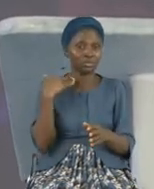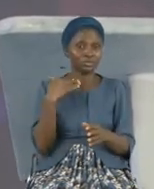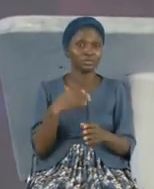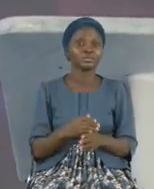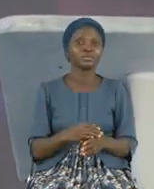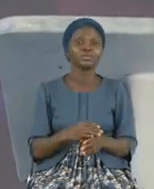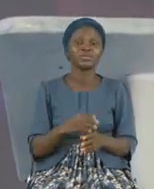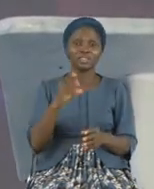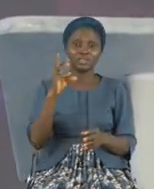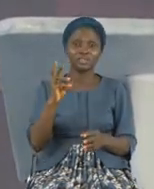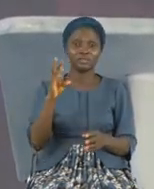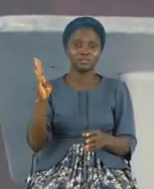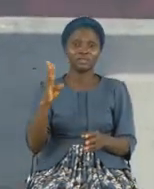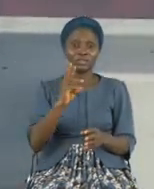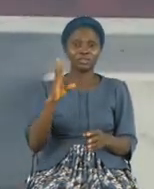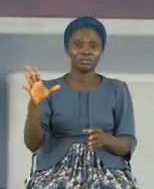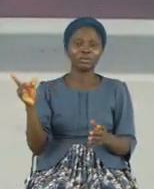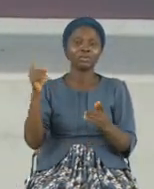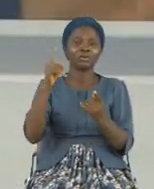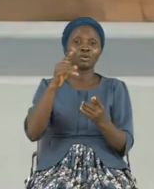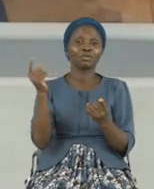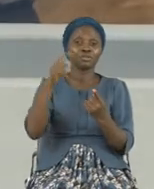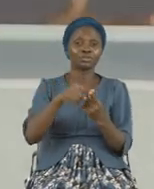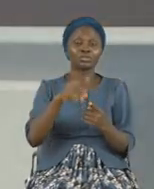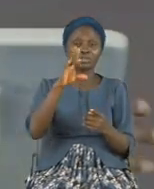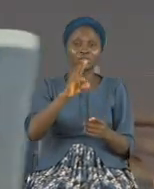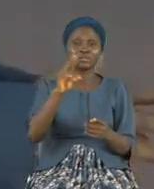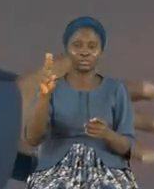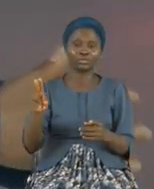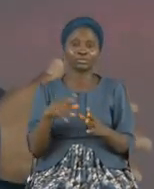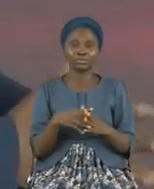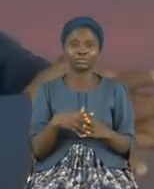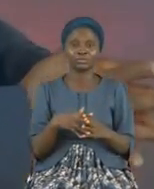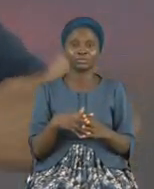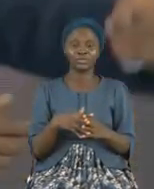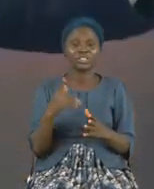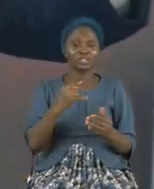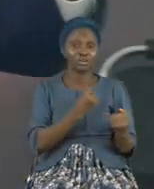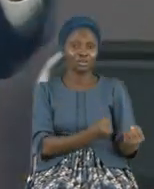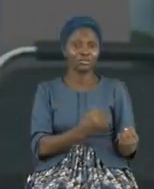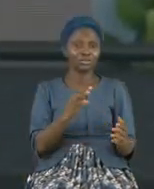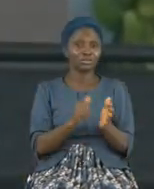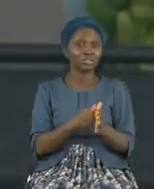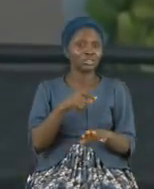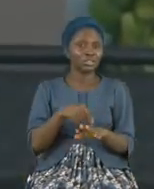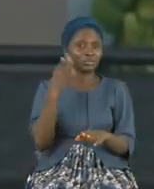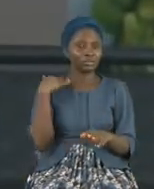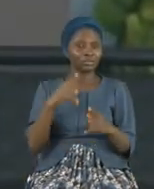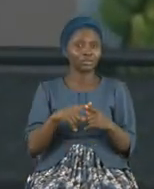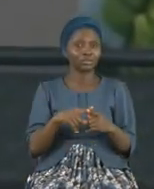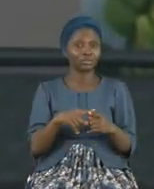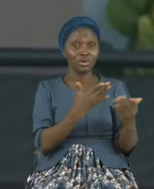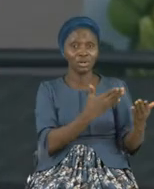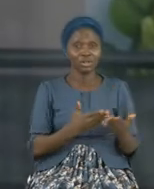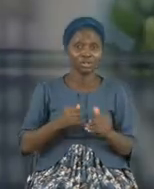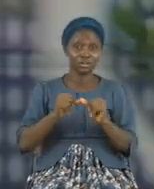72, when I now taught in that school, the courage of that time to carry on my conviction